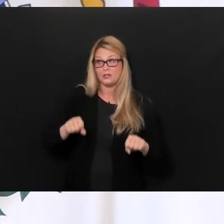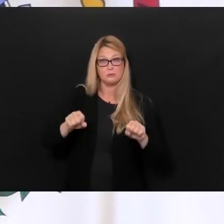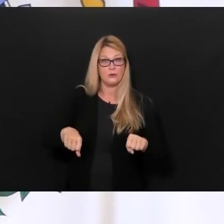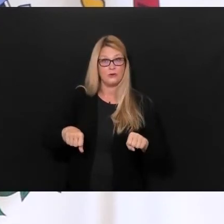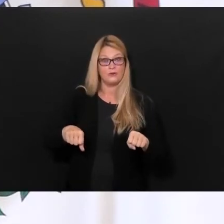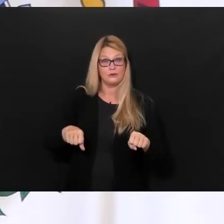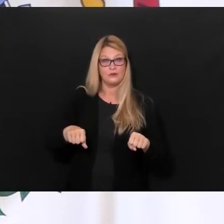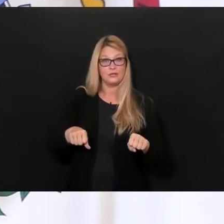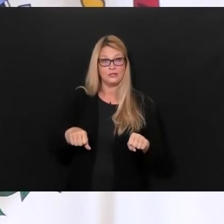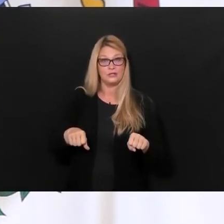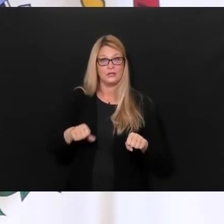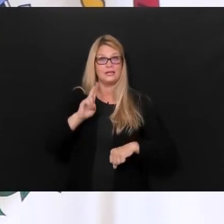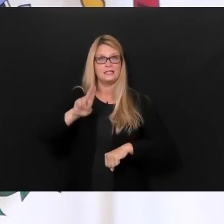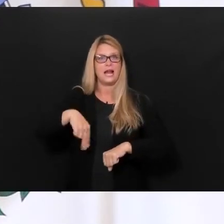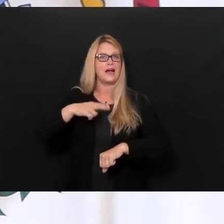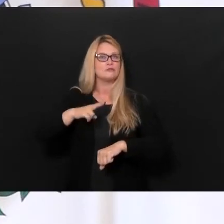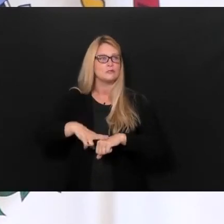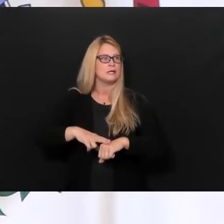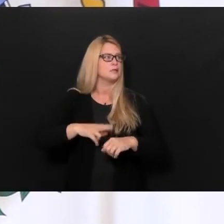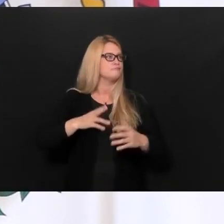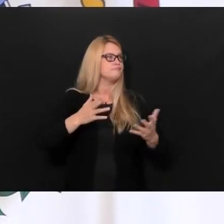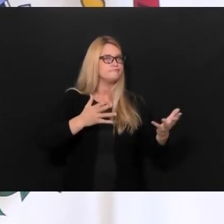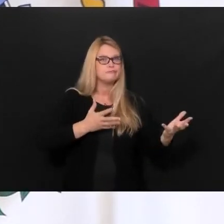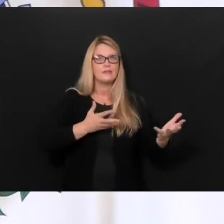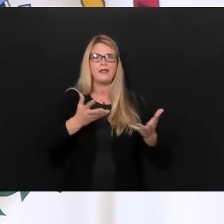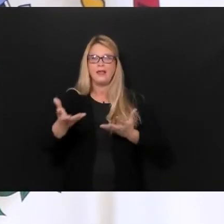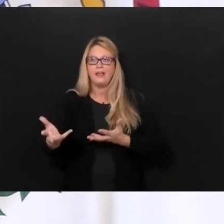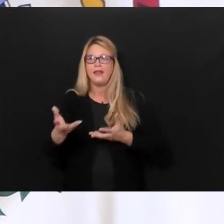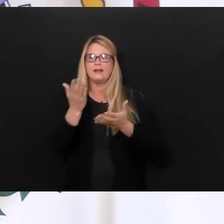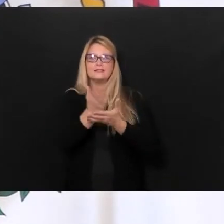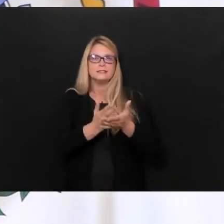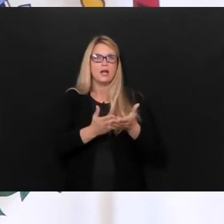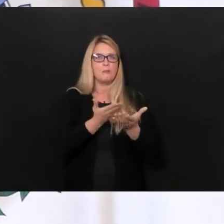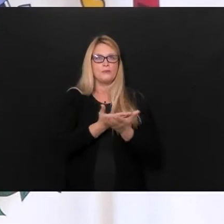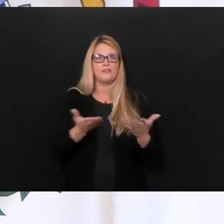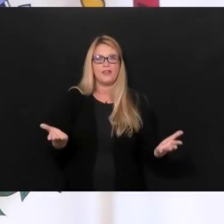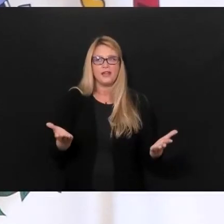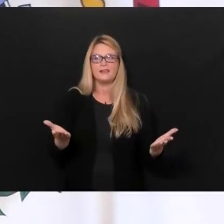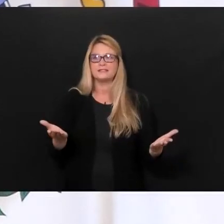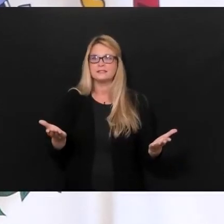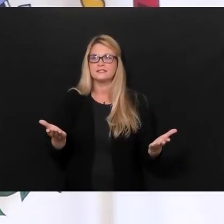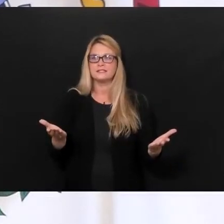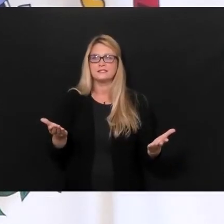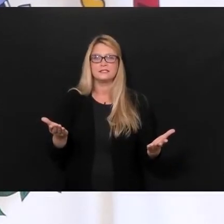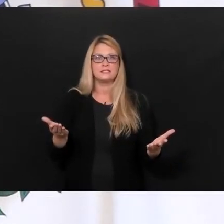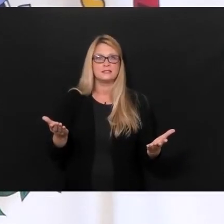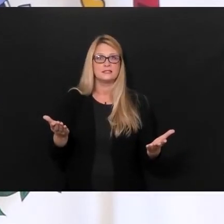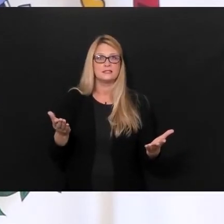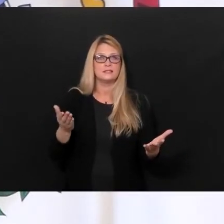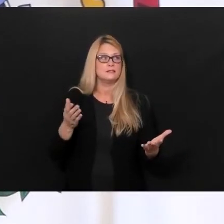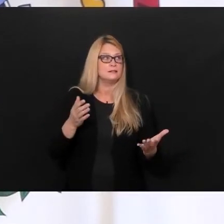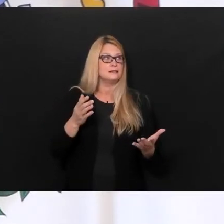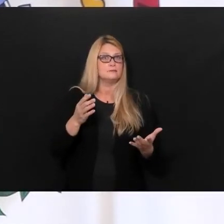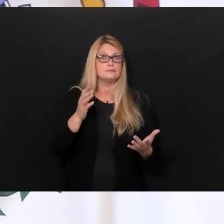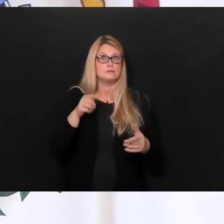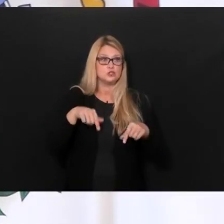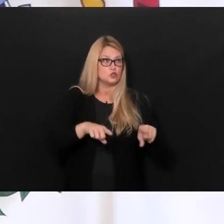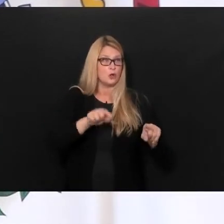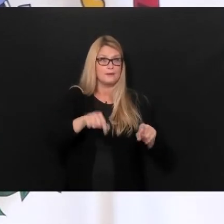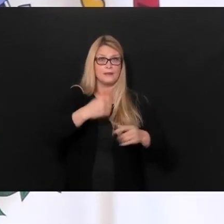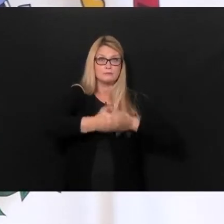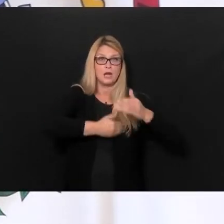way. Naturally, along the way, there's going to be people that become casualties, and